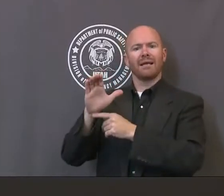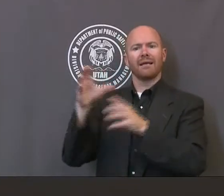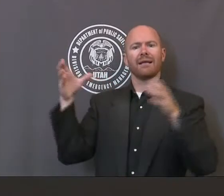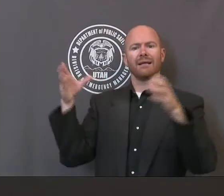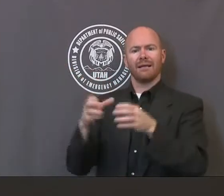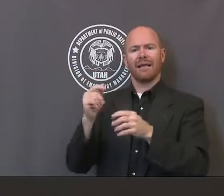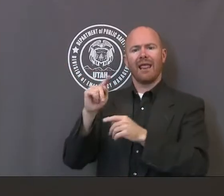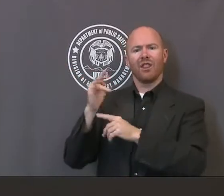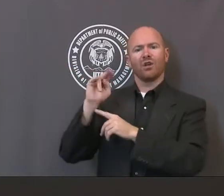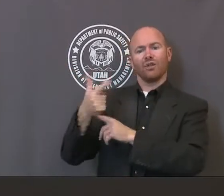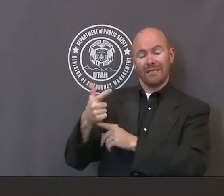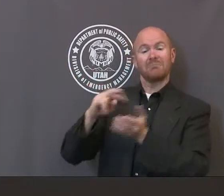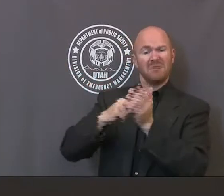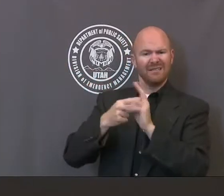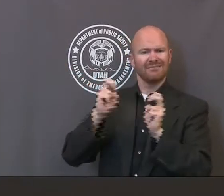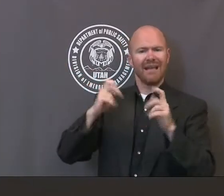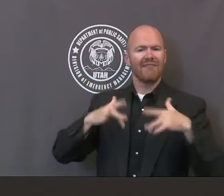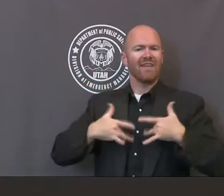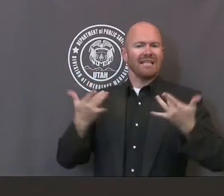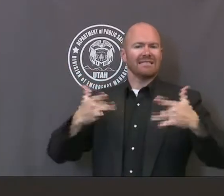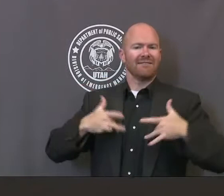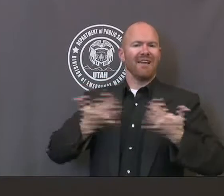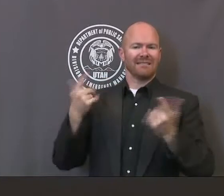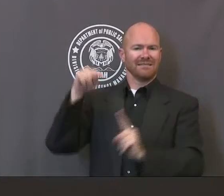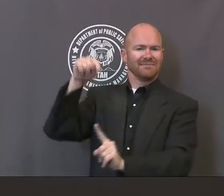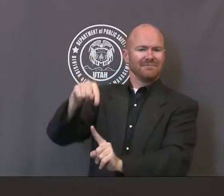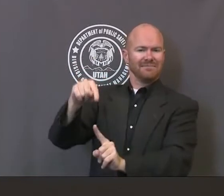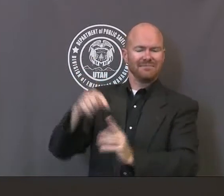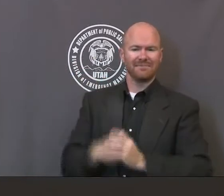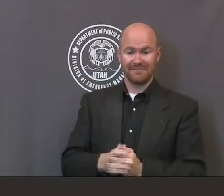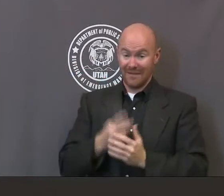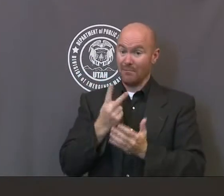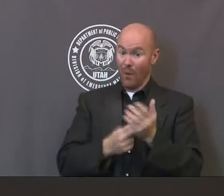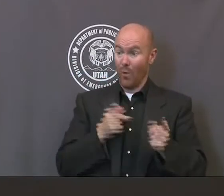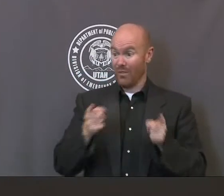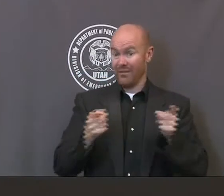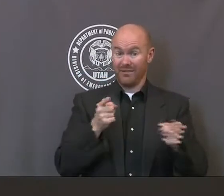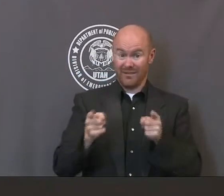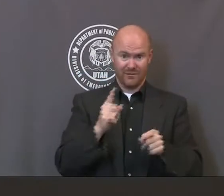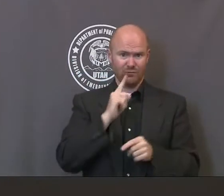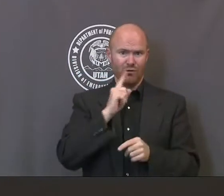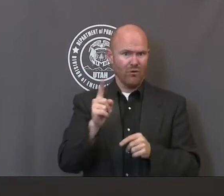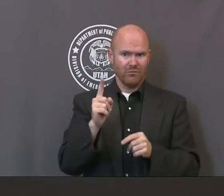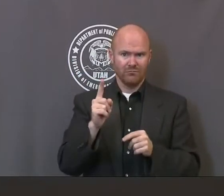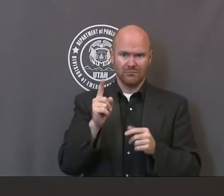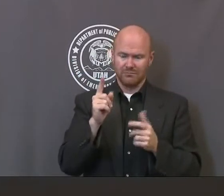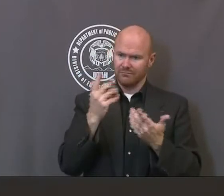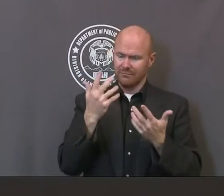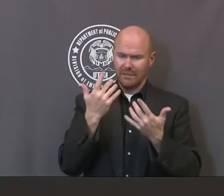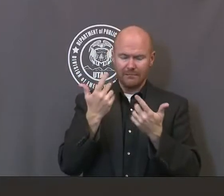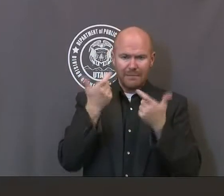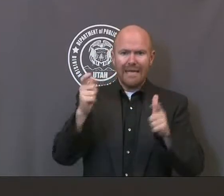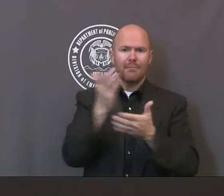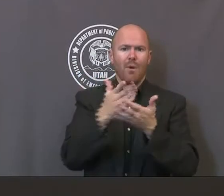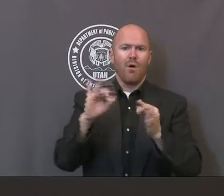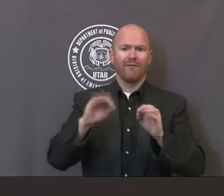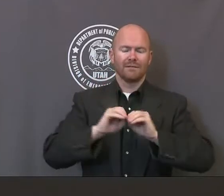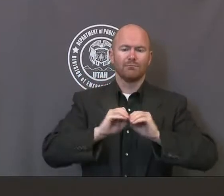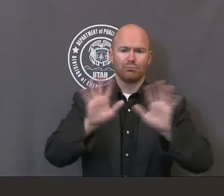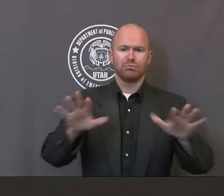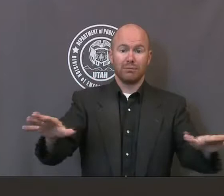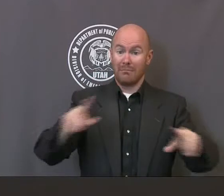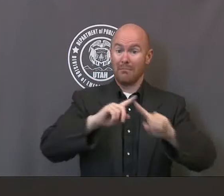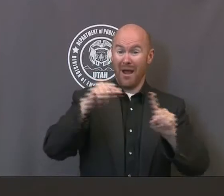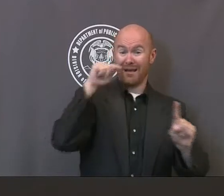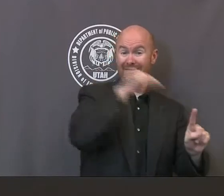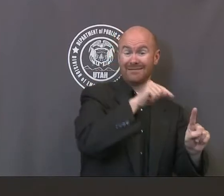and public gatherings. And these are defined as I've just stated. So we believe that casual social